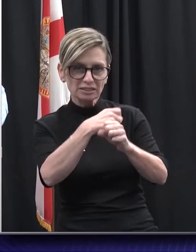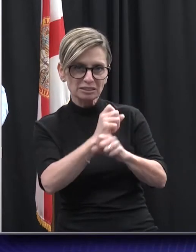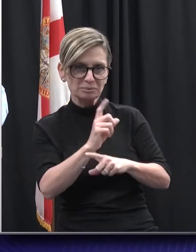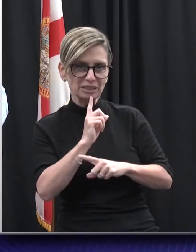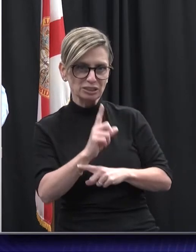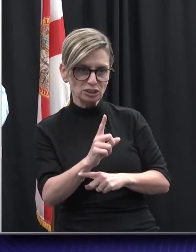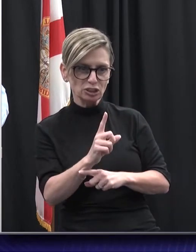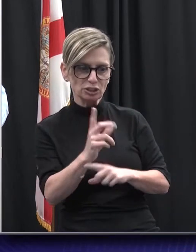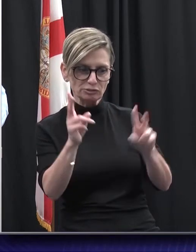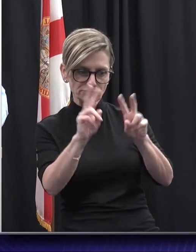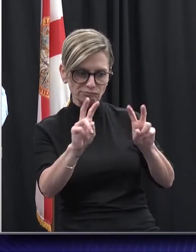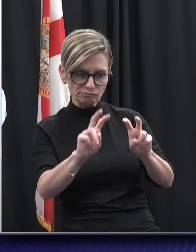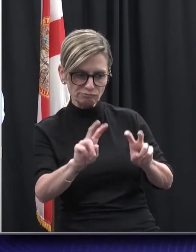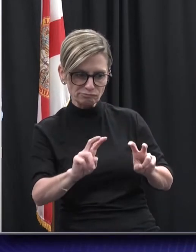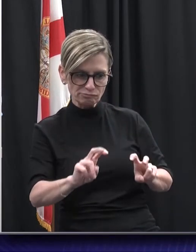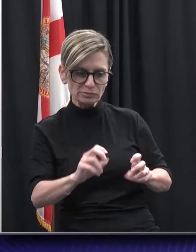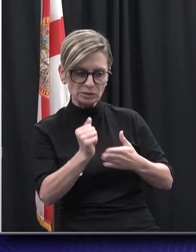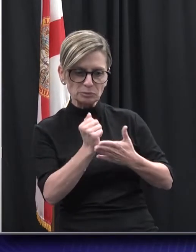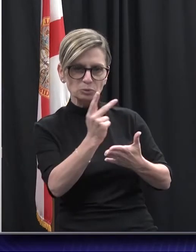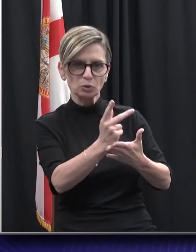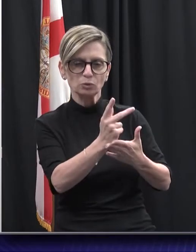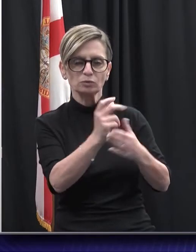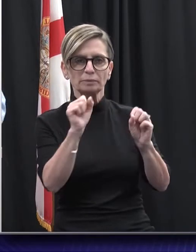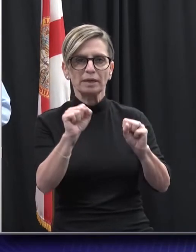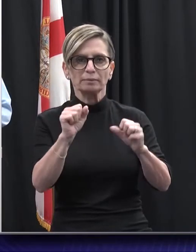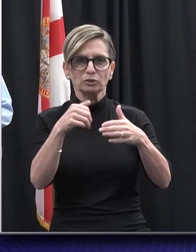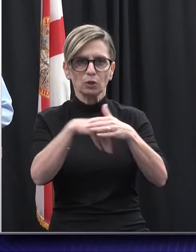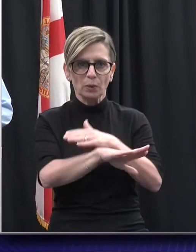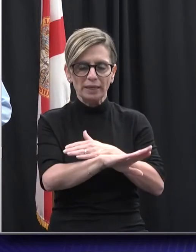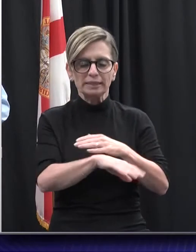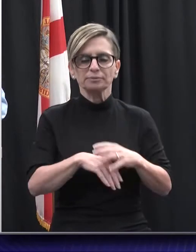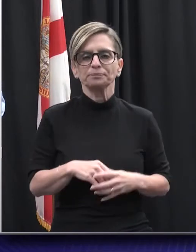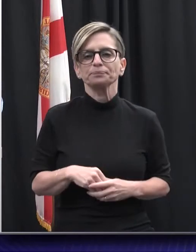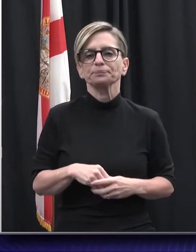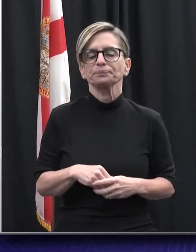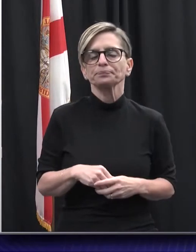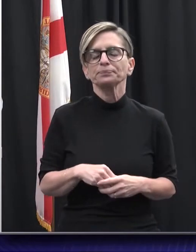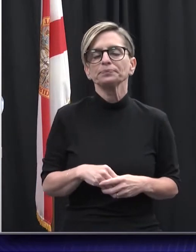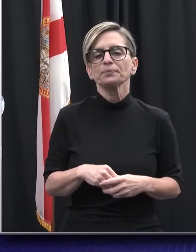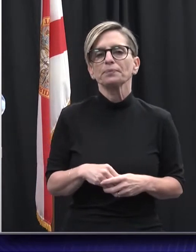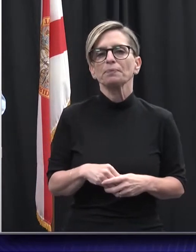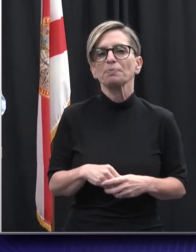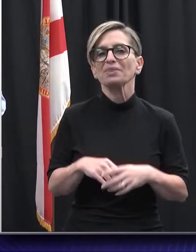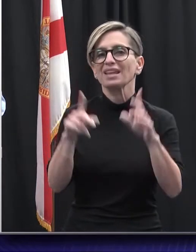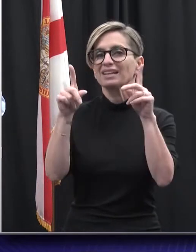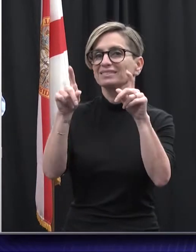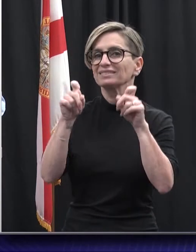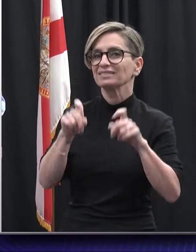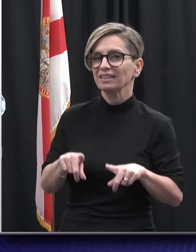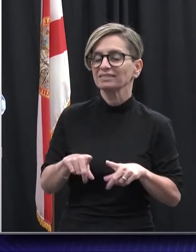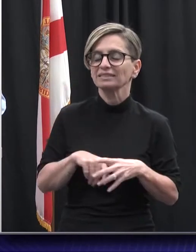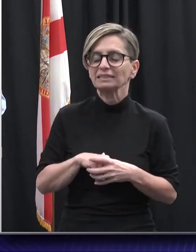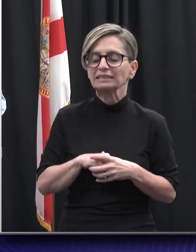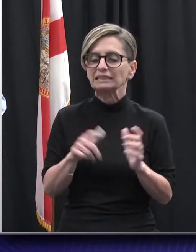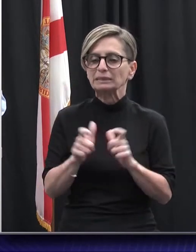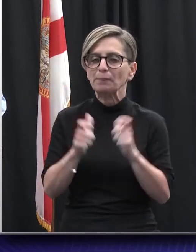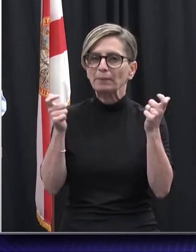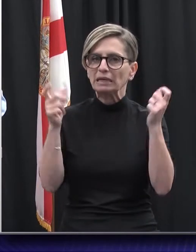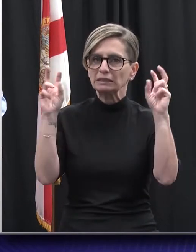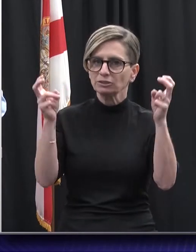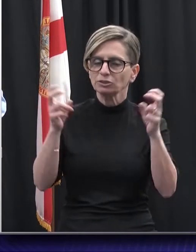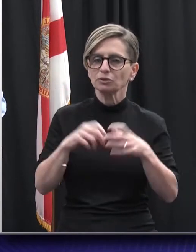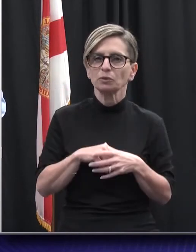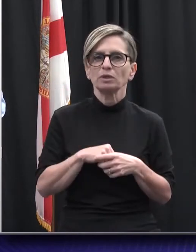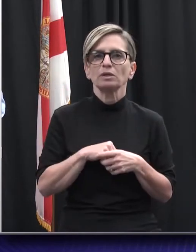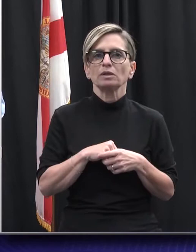be inside those facilities. Now, testing has been a big issue. We hear about it